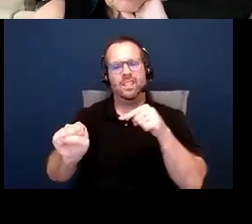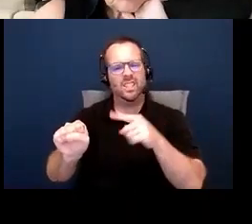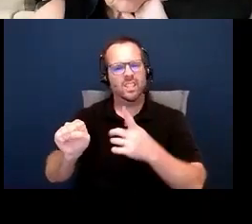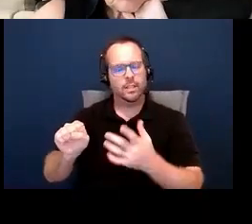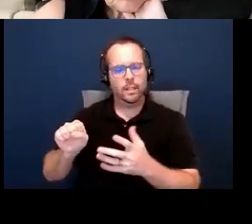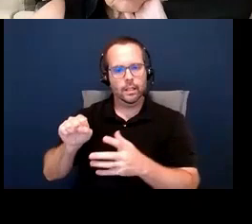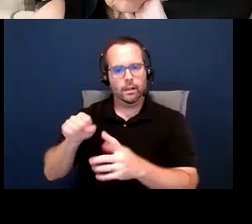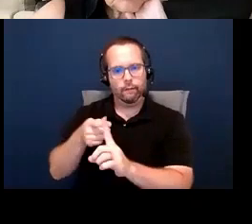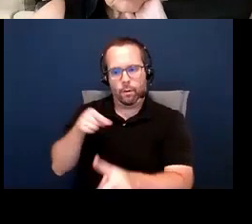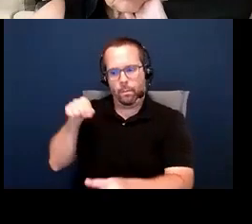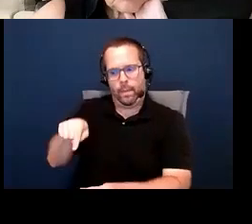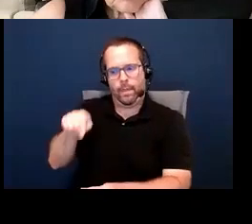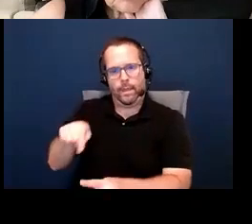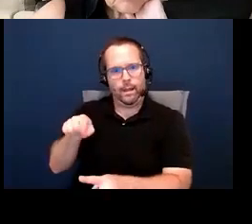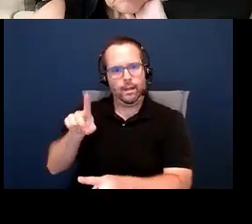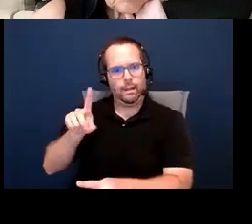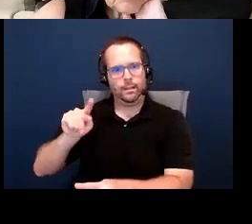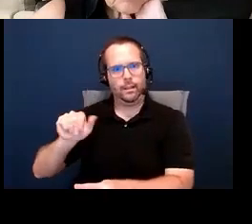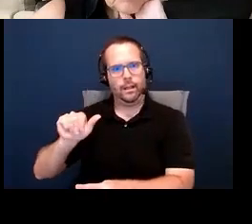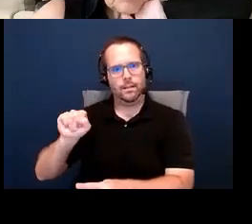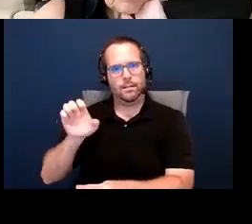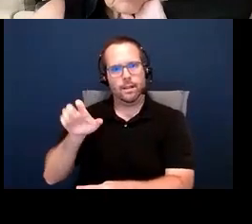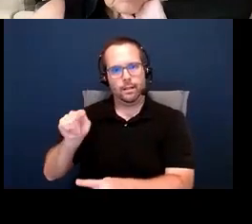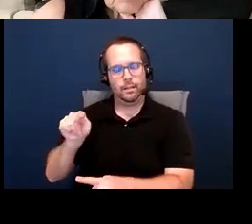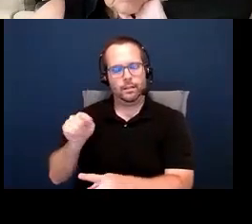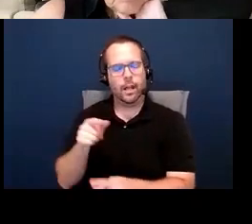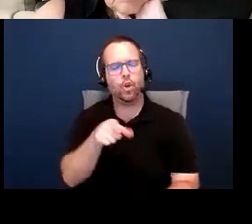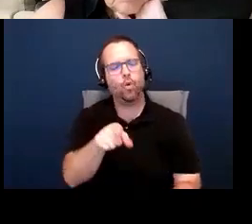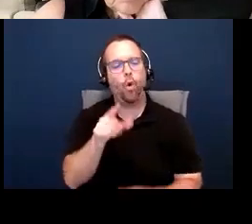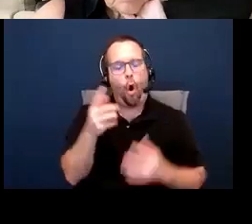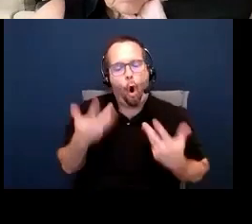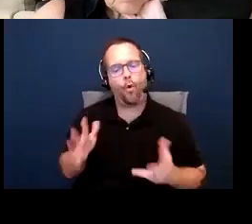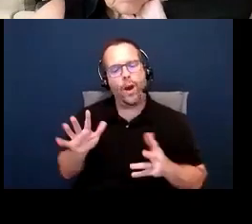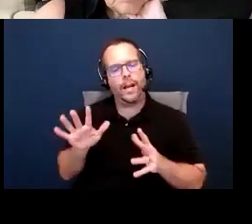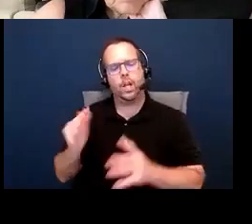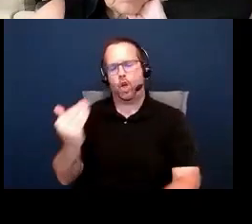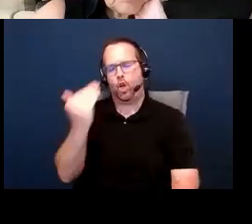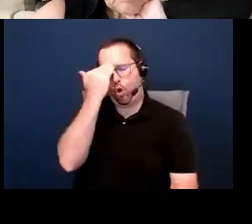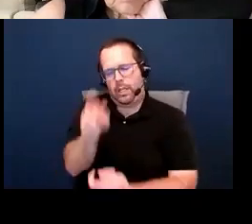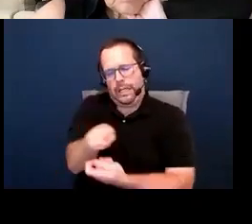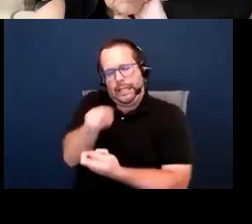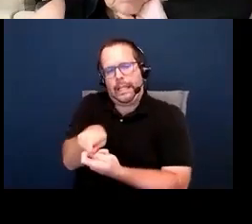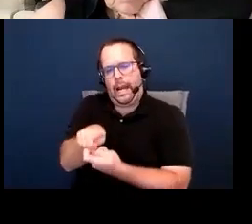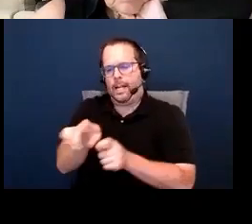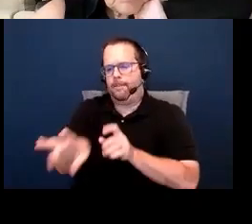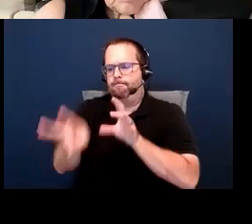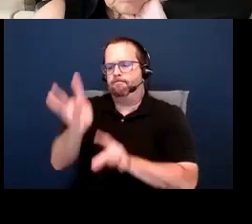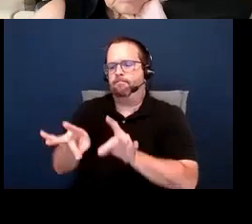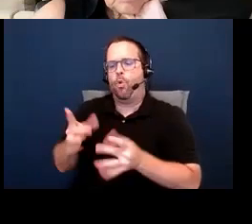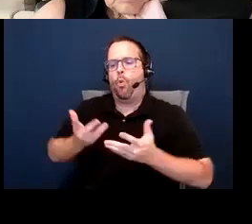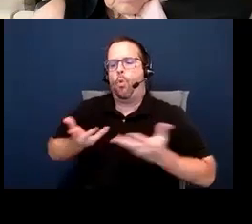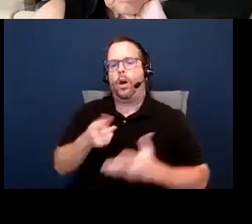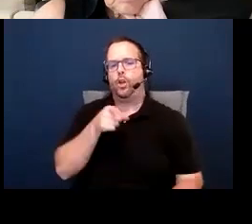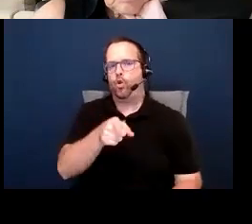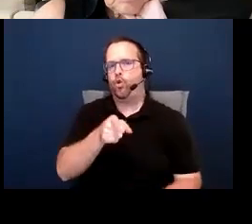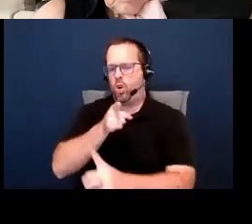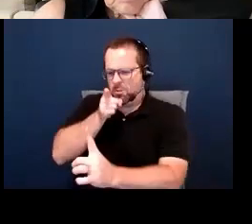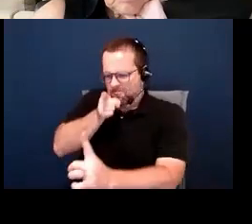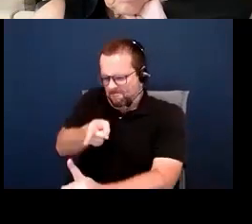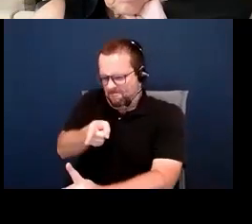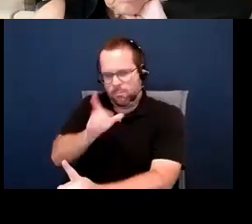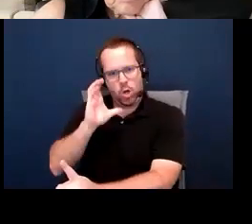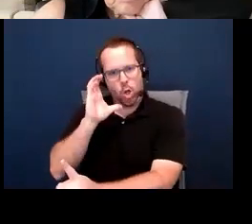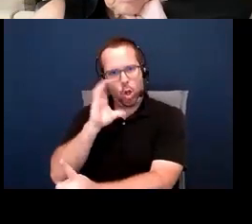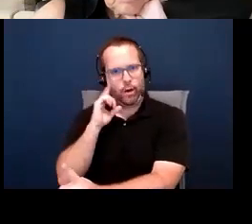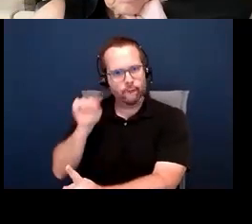is clear. We know exactly how you're measuring what you are seeking to measure in your study. And